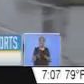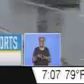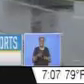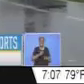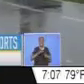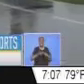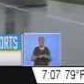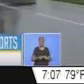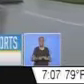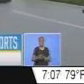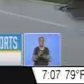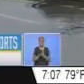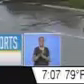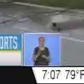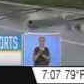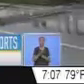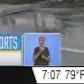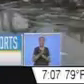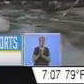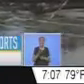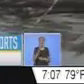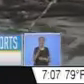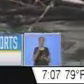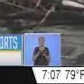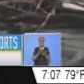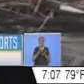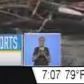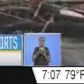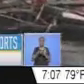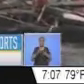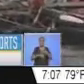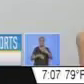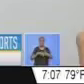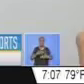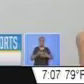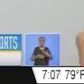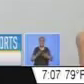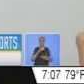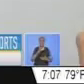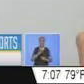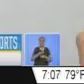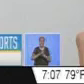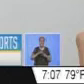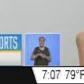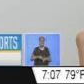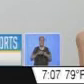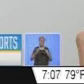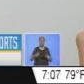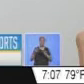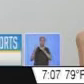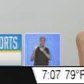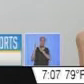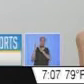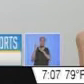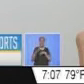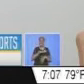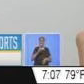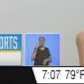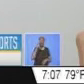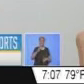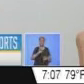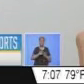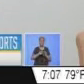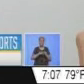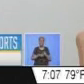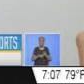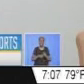receive regular updates on the progress being made in Grand Bahama and will soon hold a town